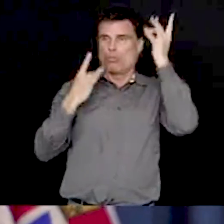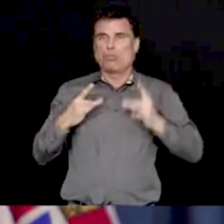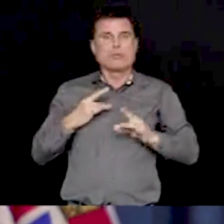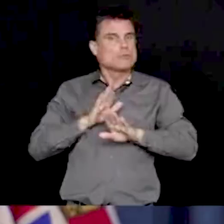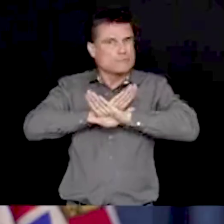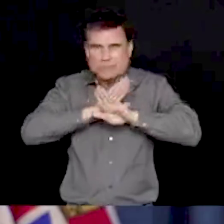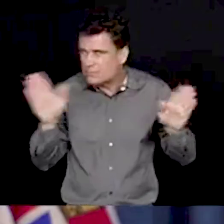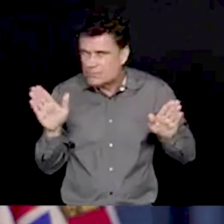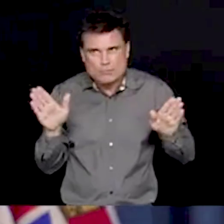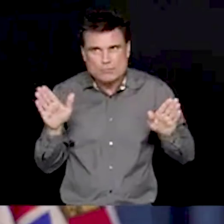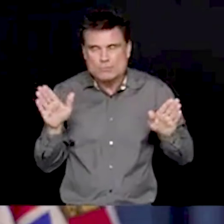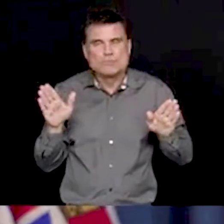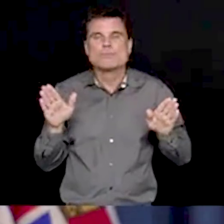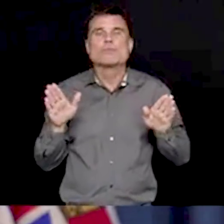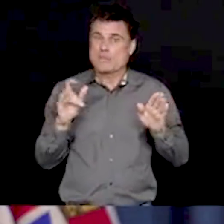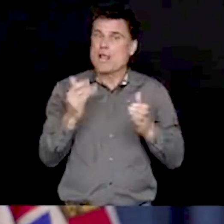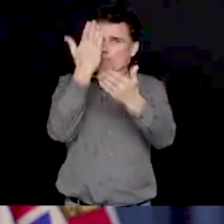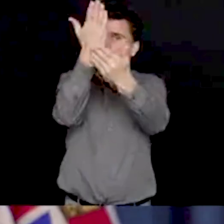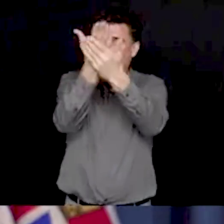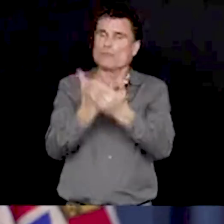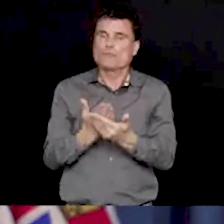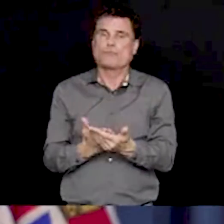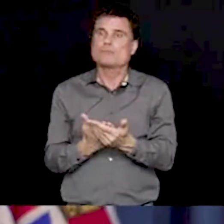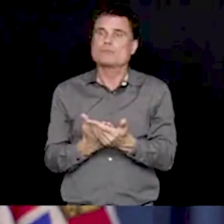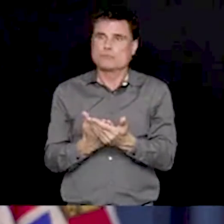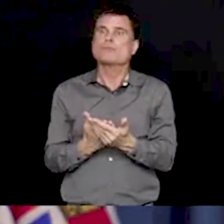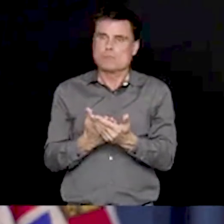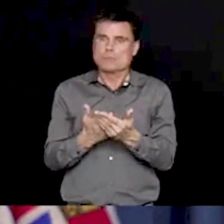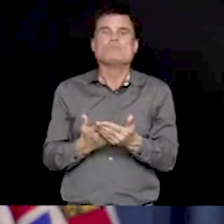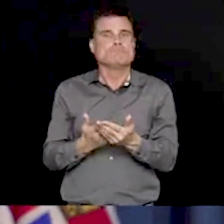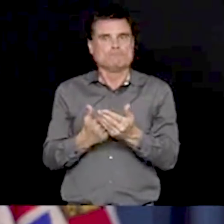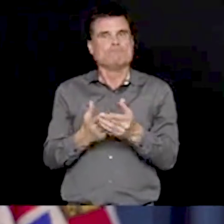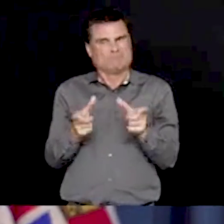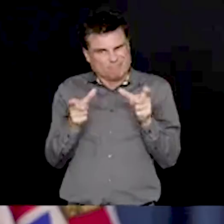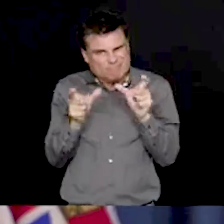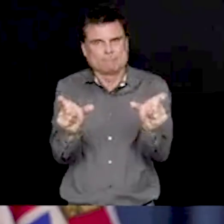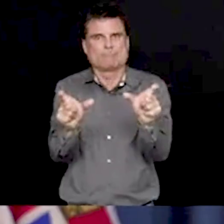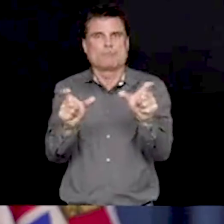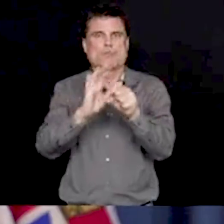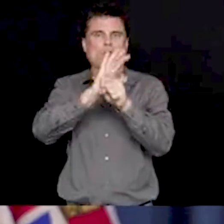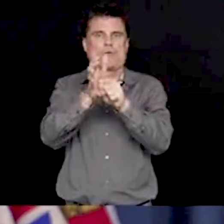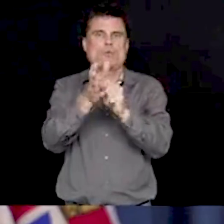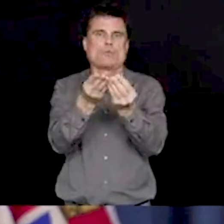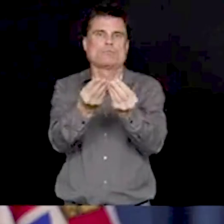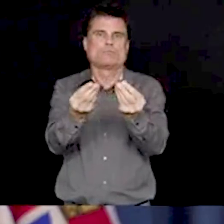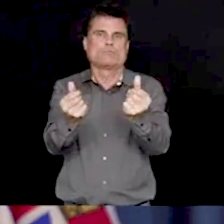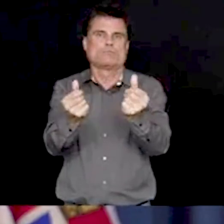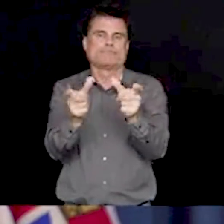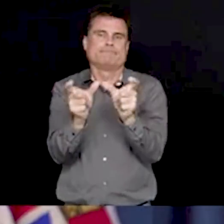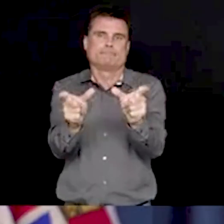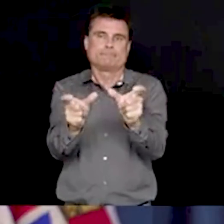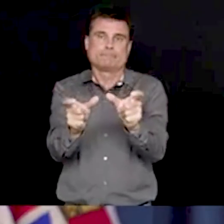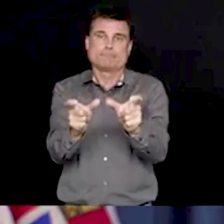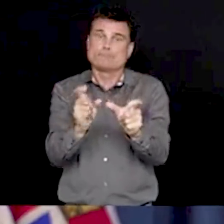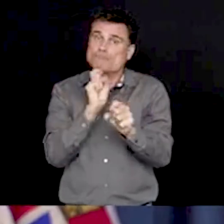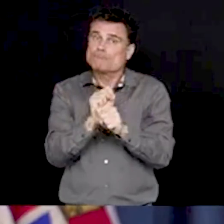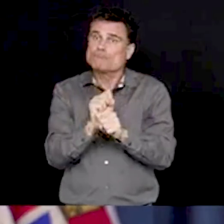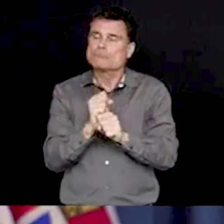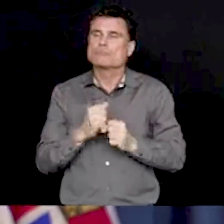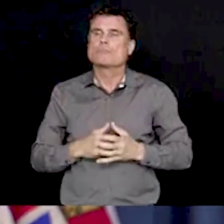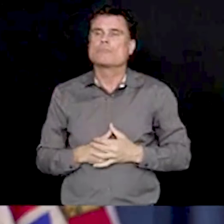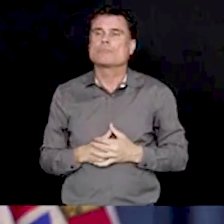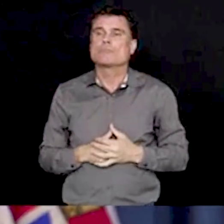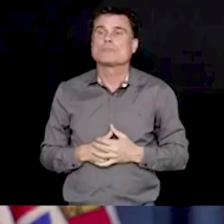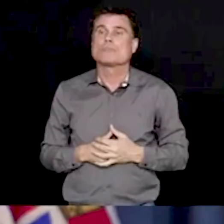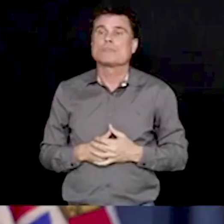physical distancing, and it is making a difference. So we know those measures work. The use of non-medical